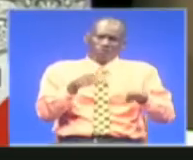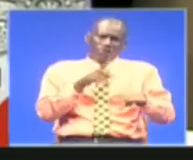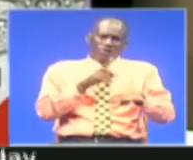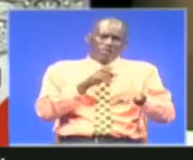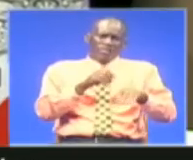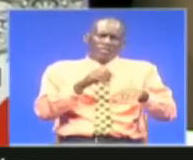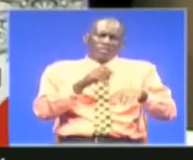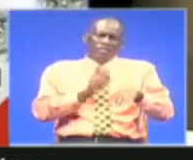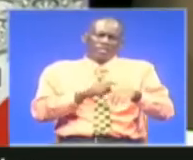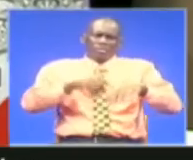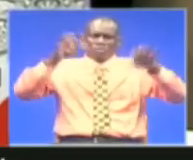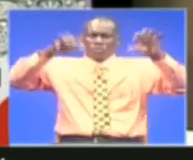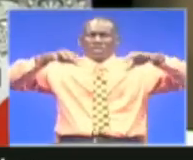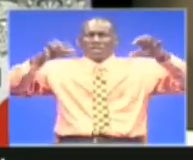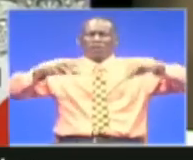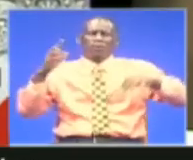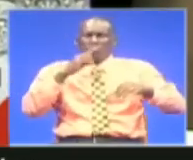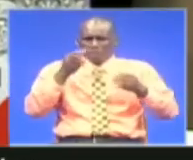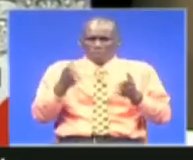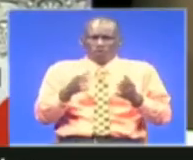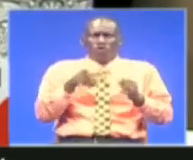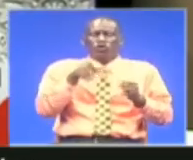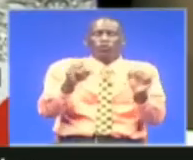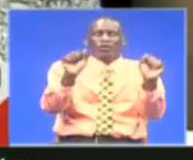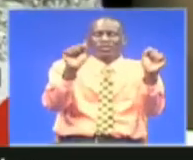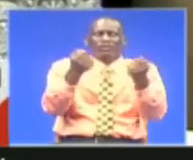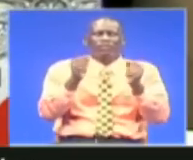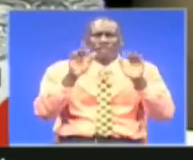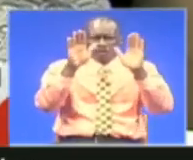heavy rainy season. Your safety is paramount. All right, on that